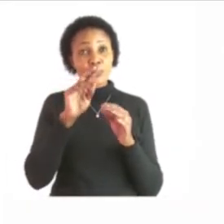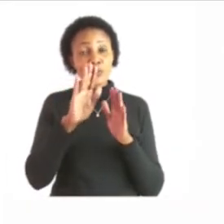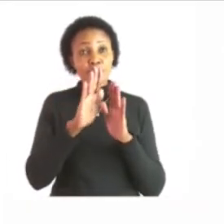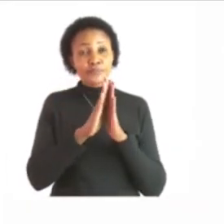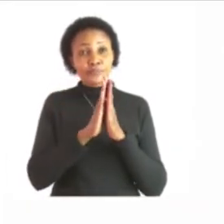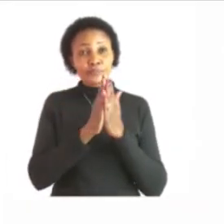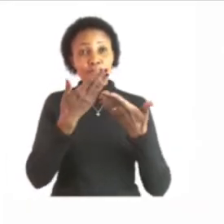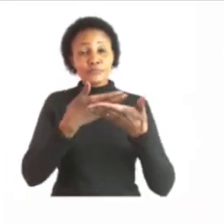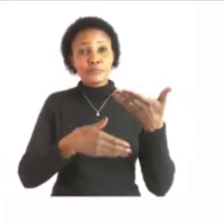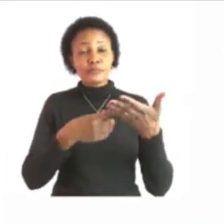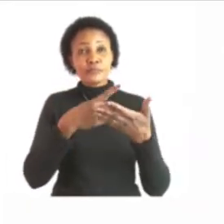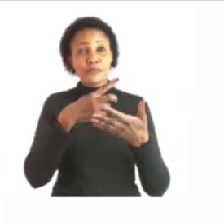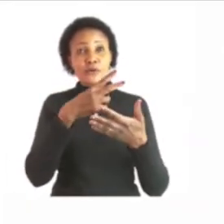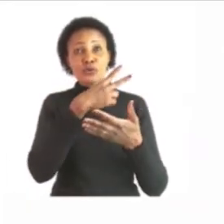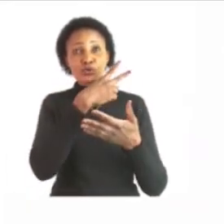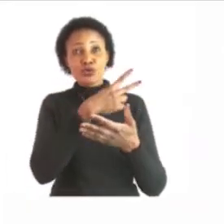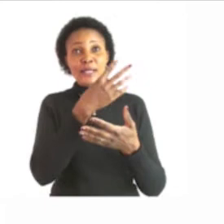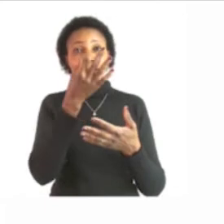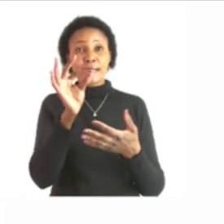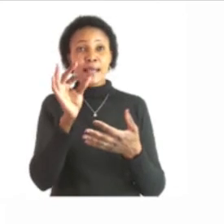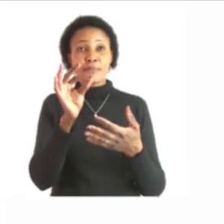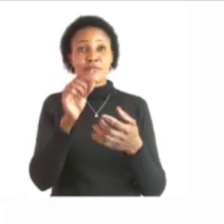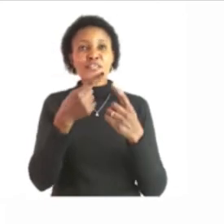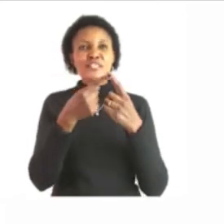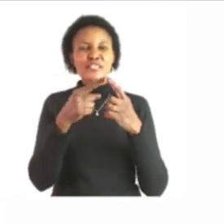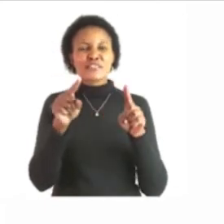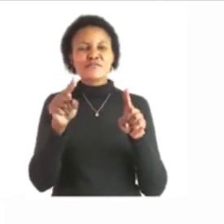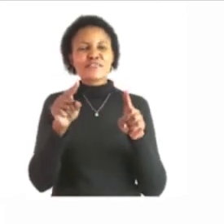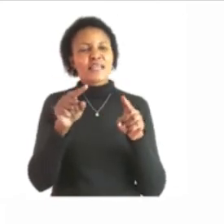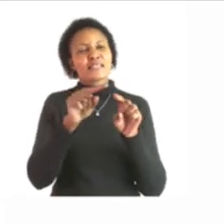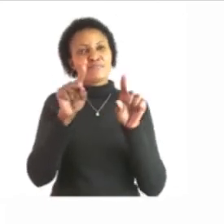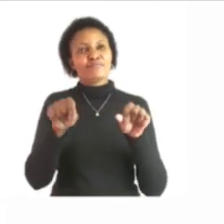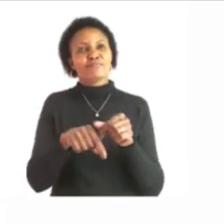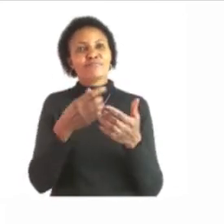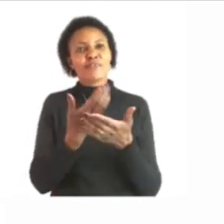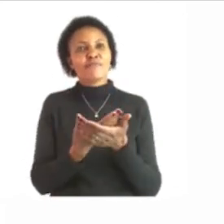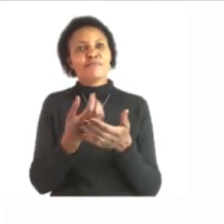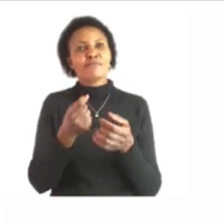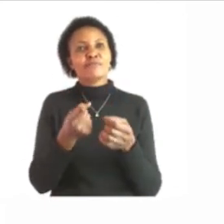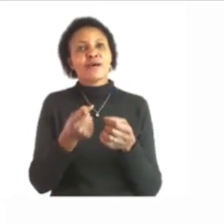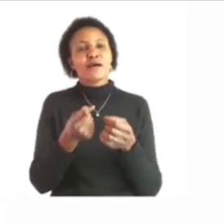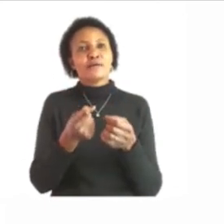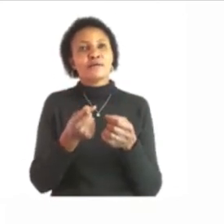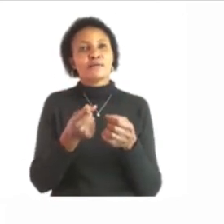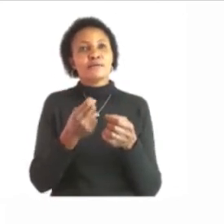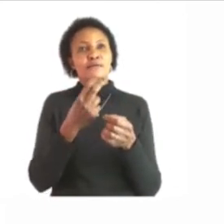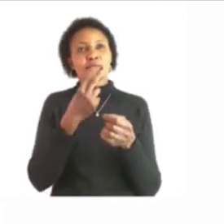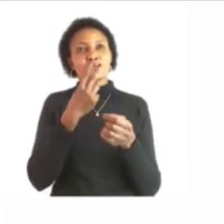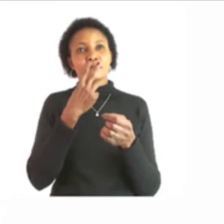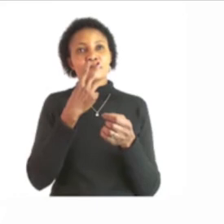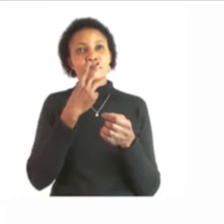you will see different pictures concerning adjectives. But I want you to look at the board,